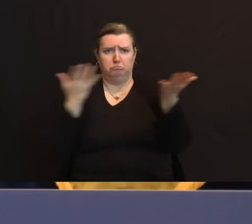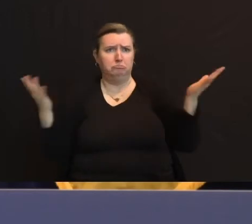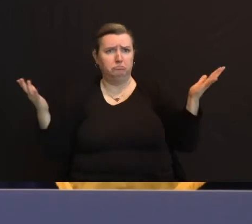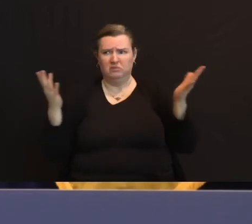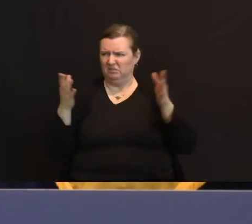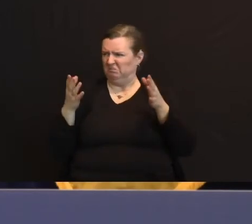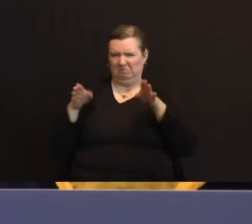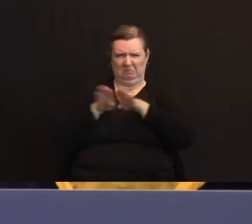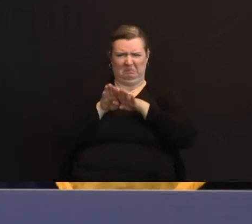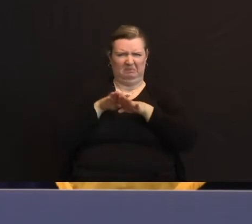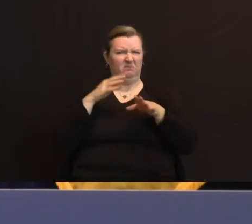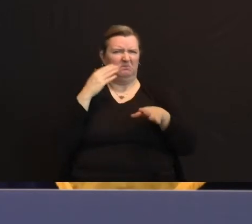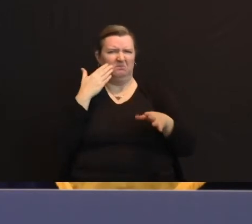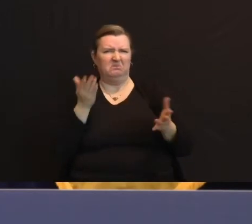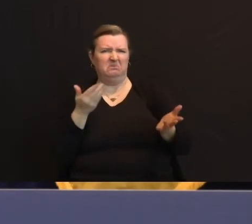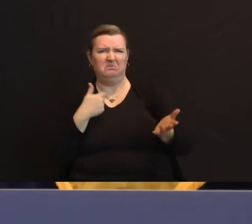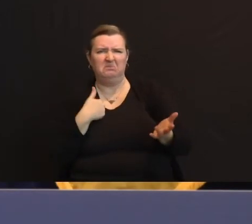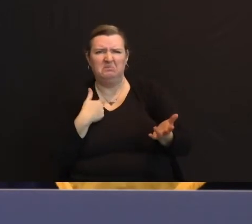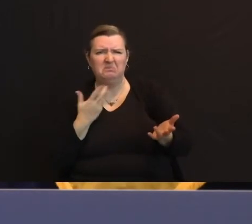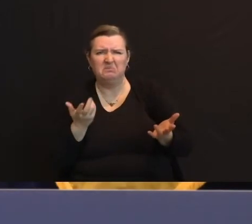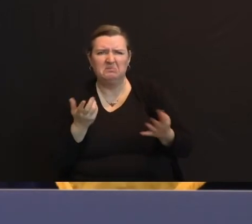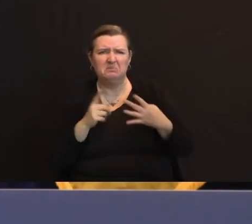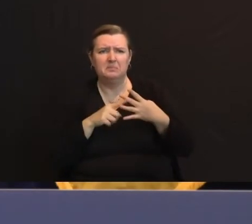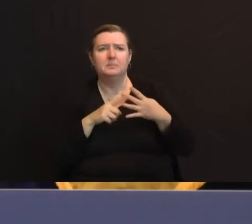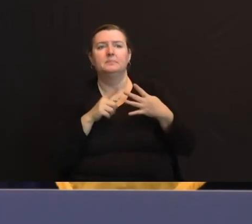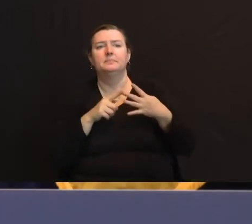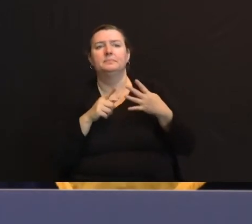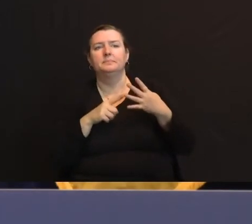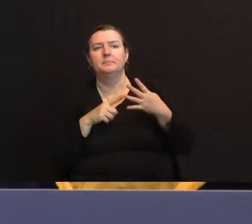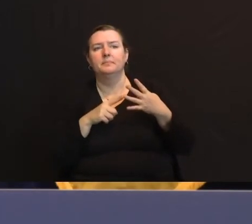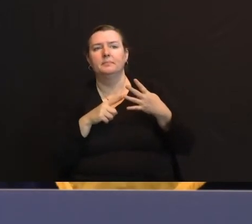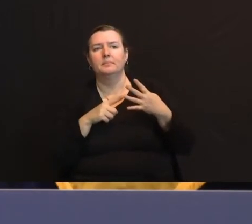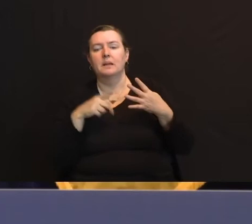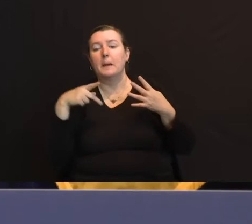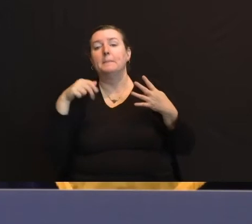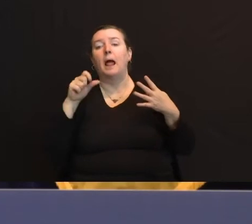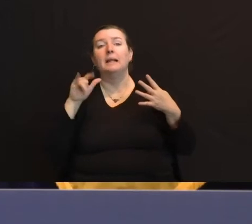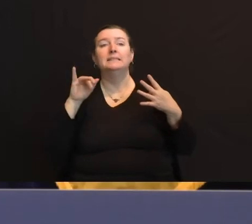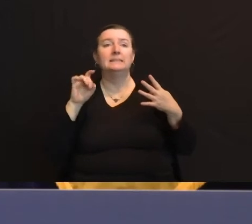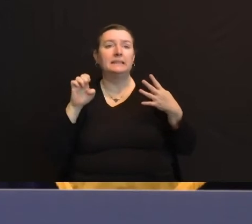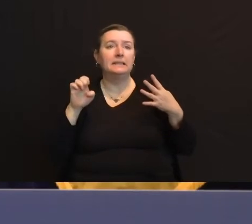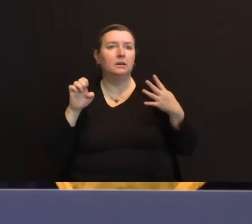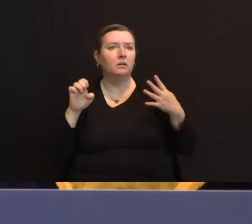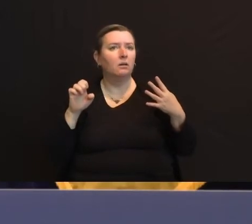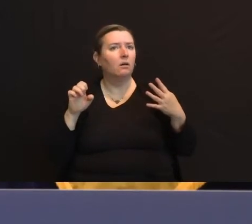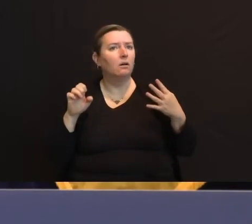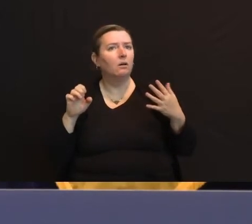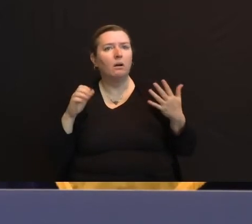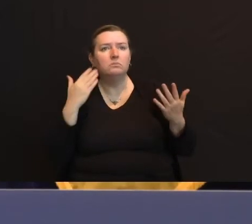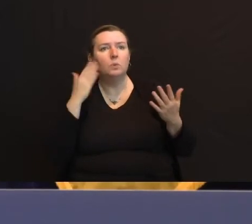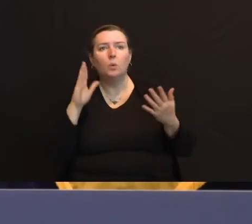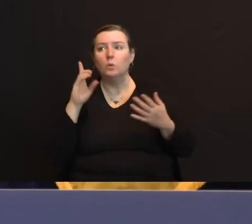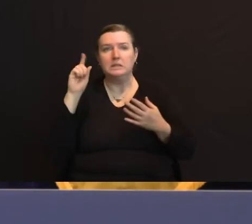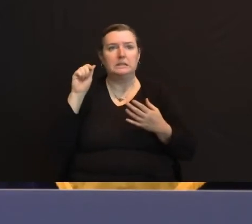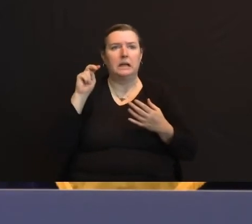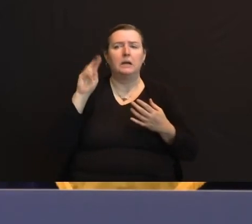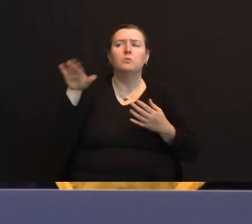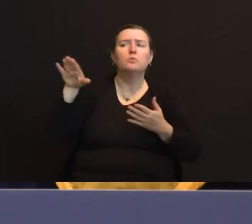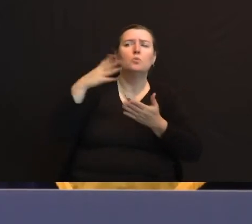otherwise. I've got no insight on Palisades, but Dan, will you help me follow up on that, as we did the other day on Ocean Medical